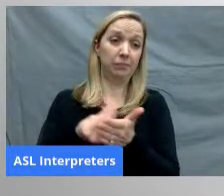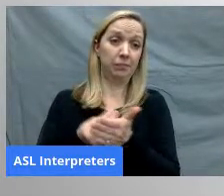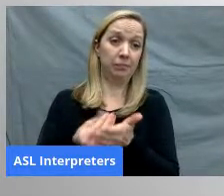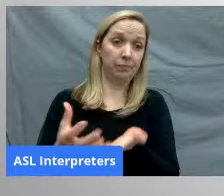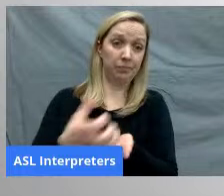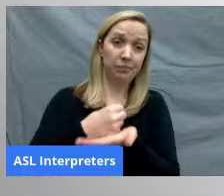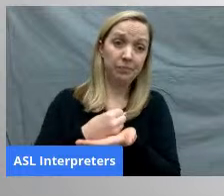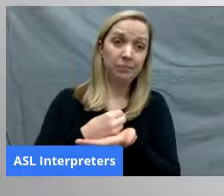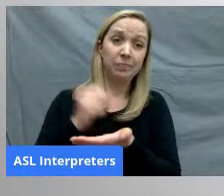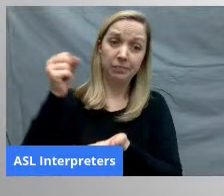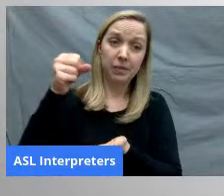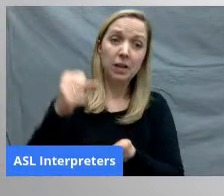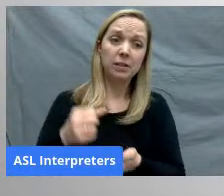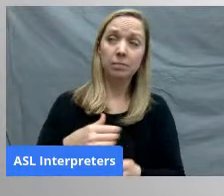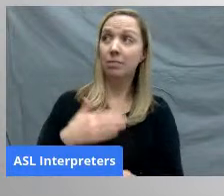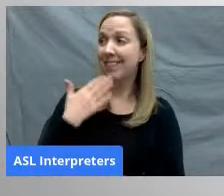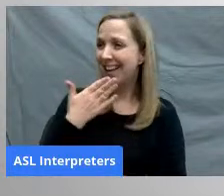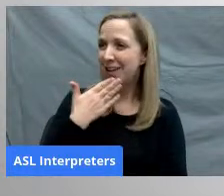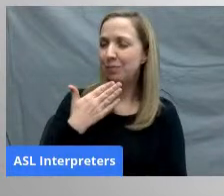Thank you. Welcome.